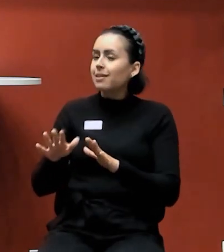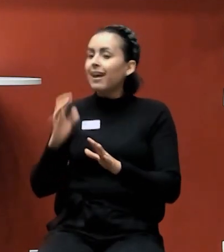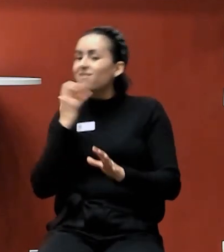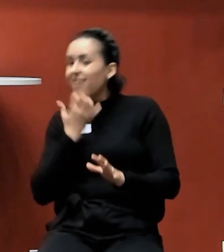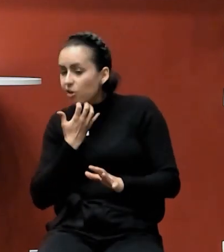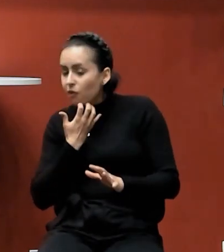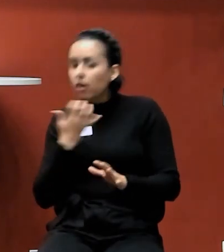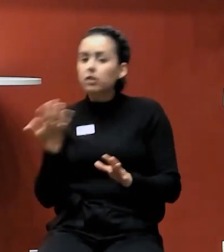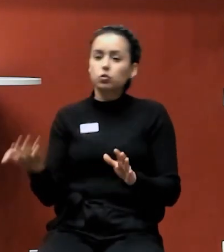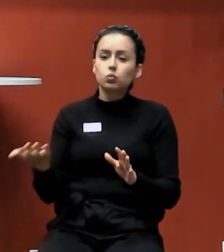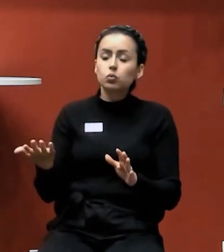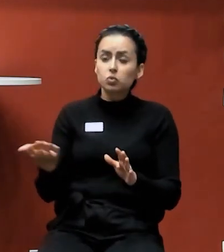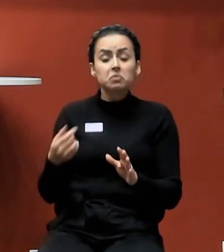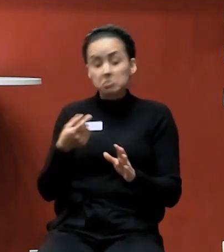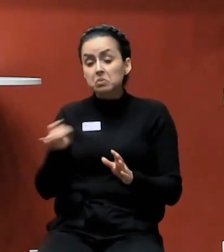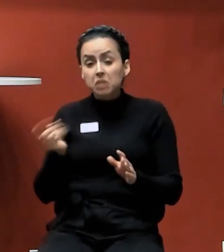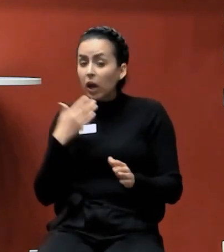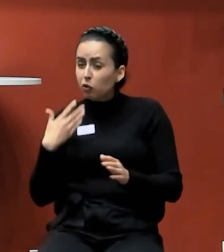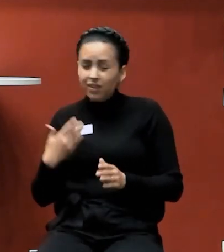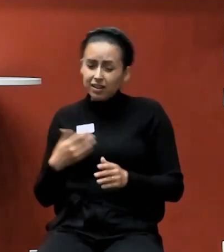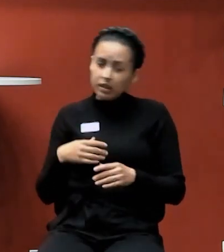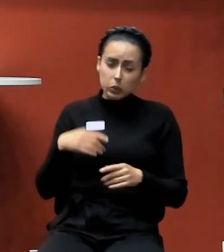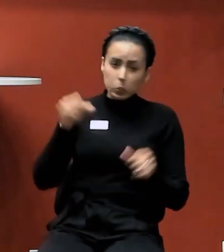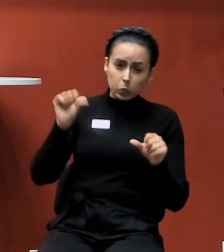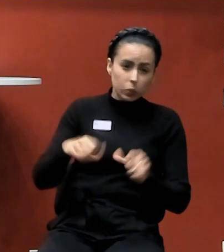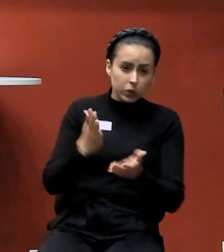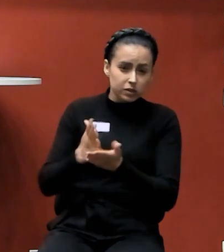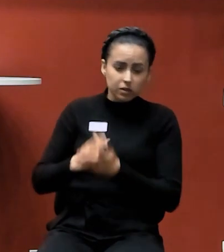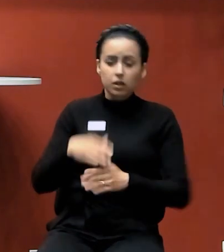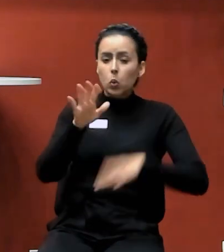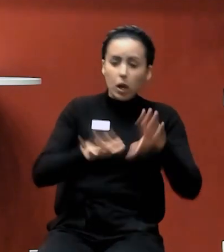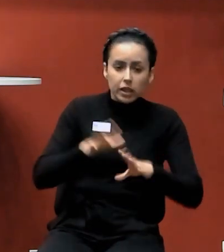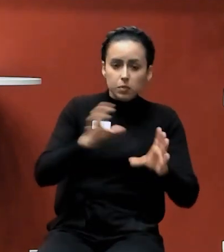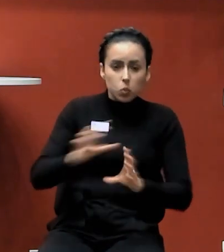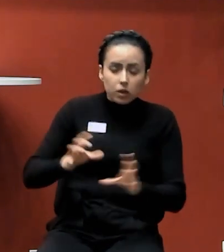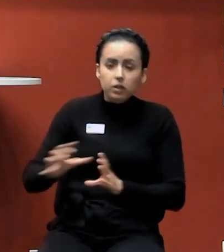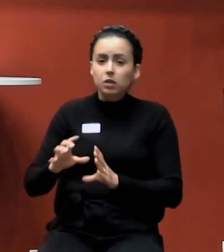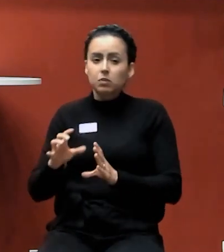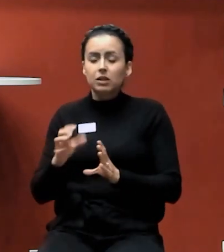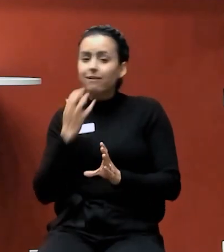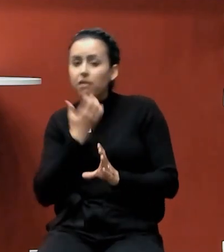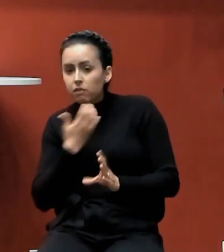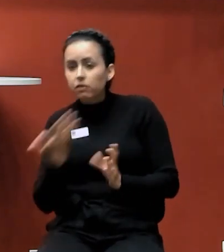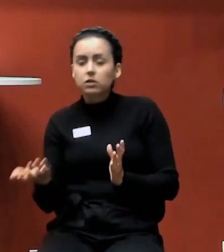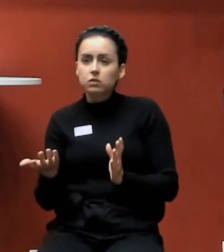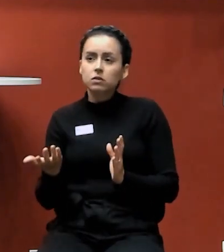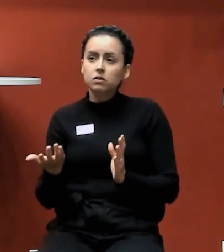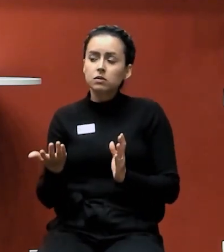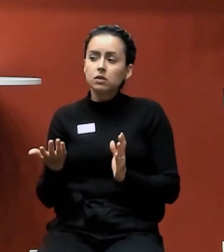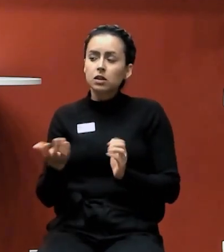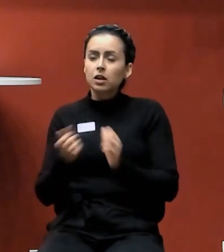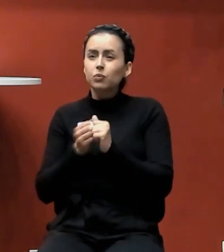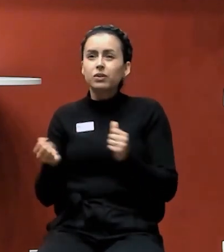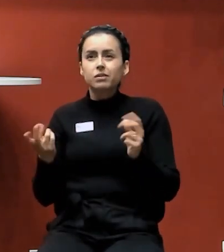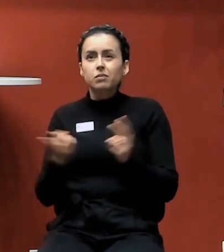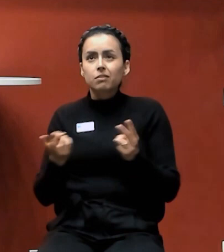carefulness and all of those things, which are good. They're not bad things to care. Take care, but that